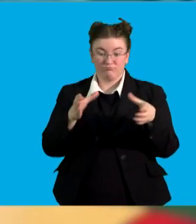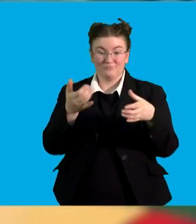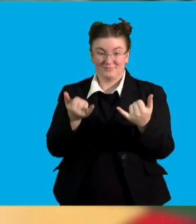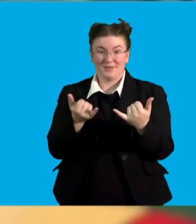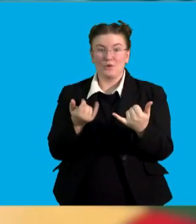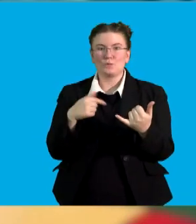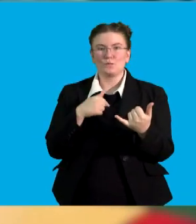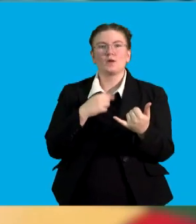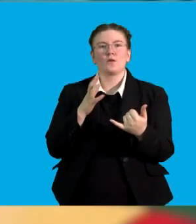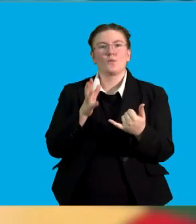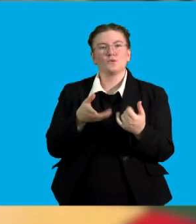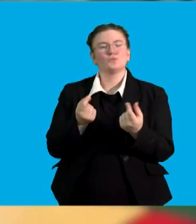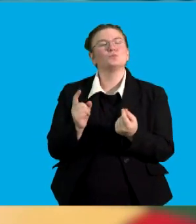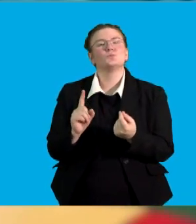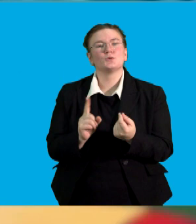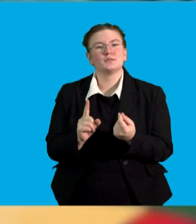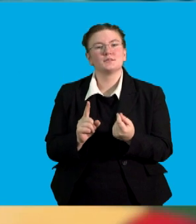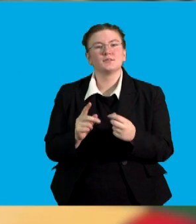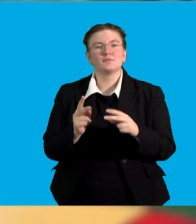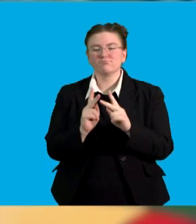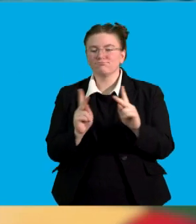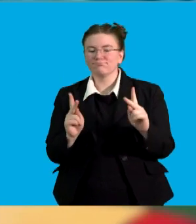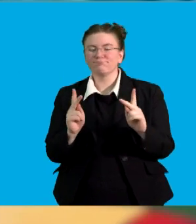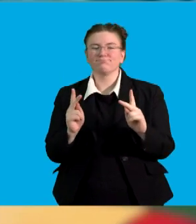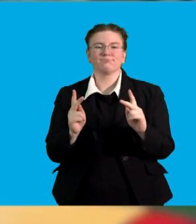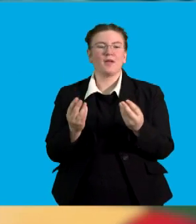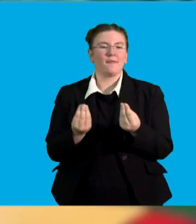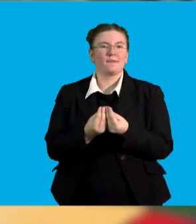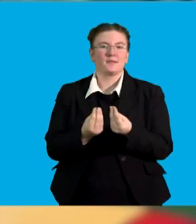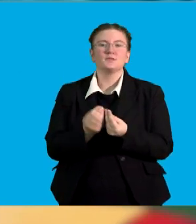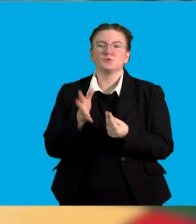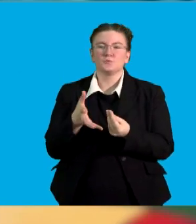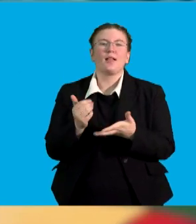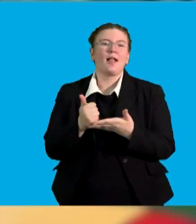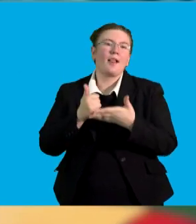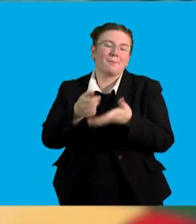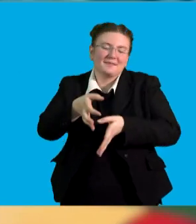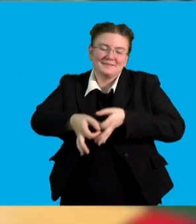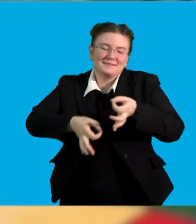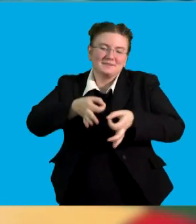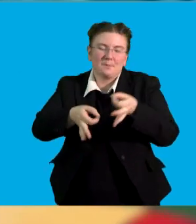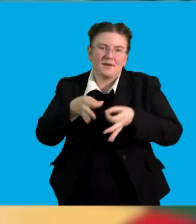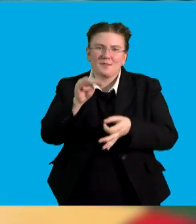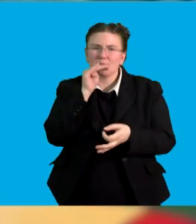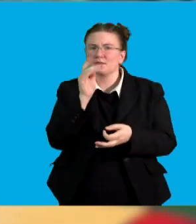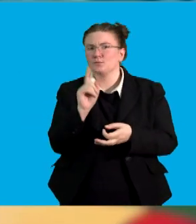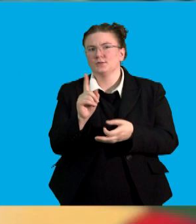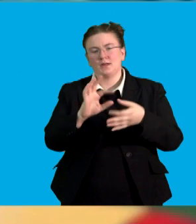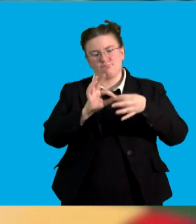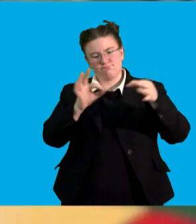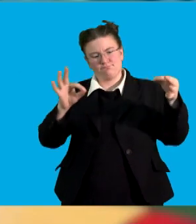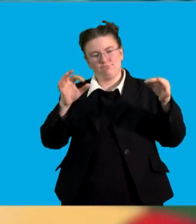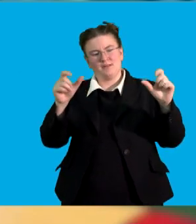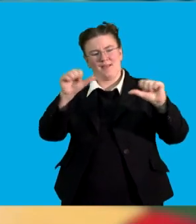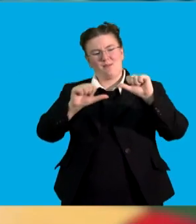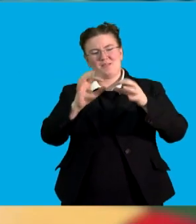throughout this lesson, again, learners, we are going to be making use of certain words that are going to now enable us to explain what we mean